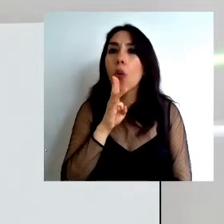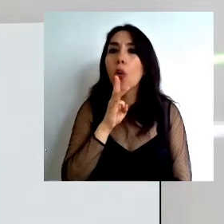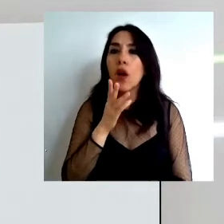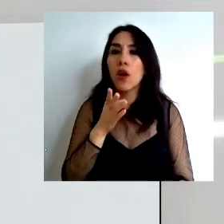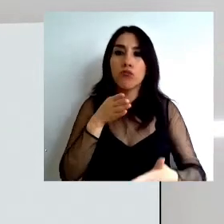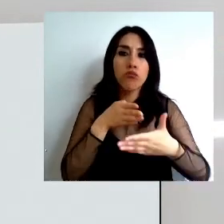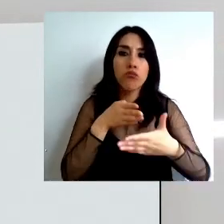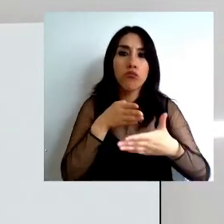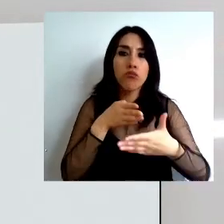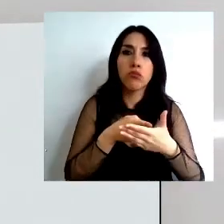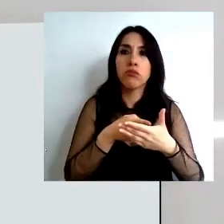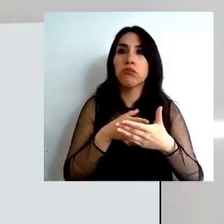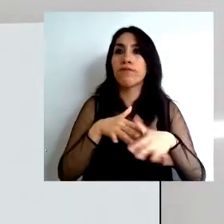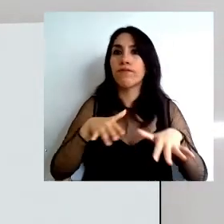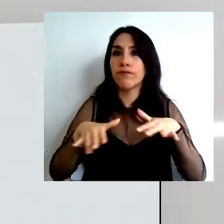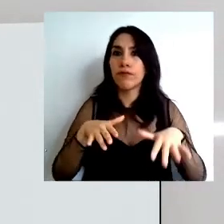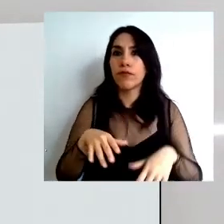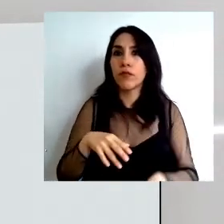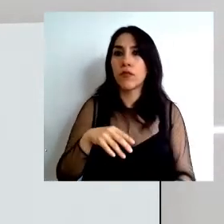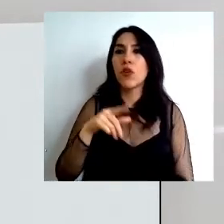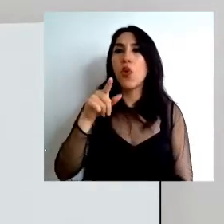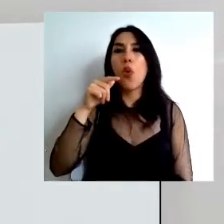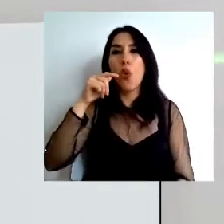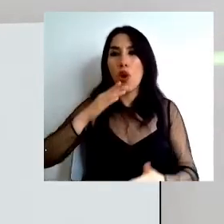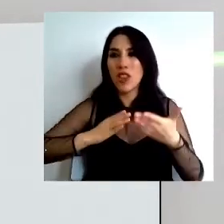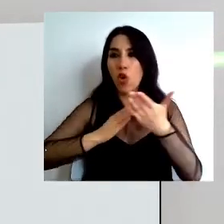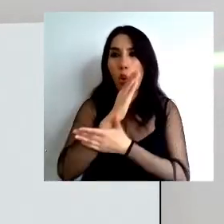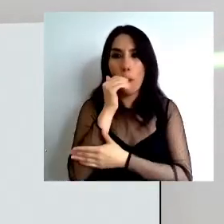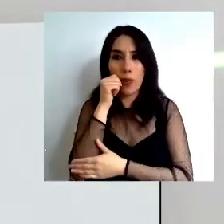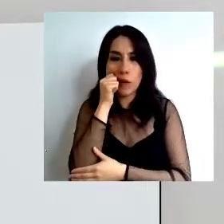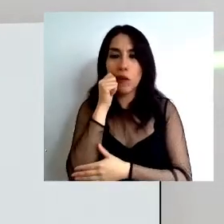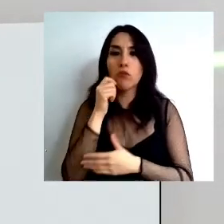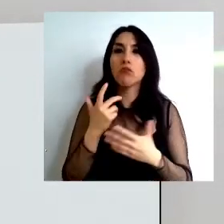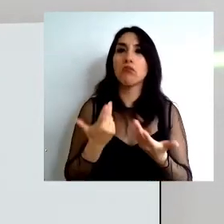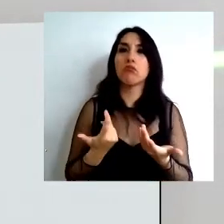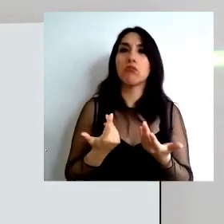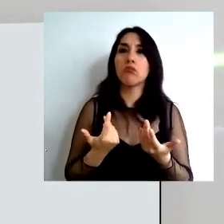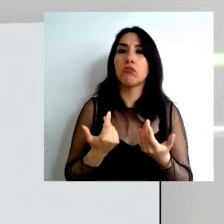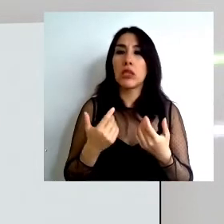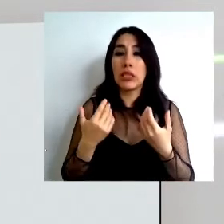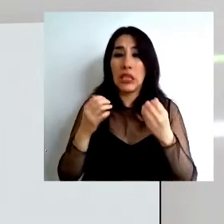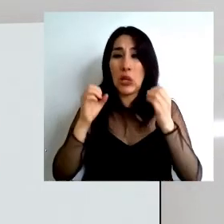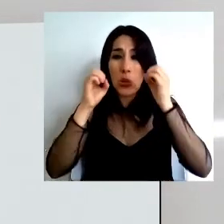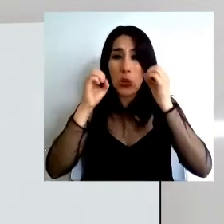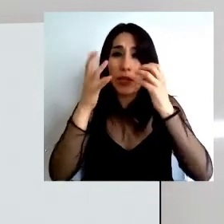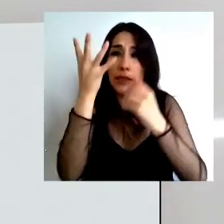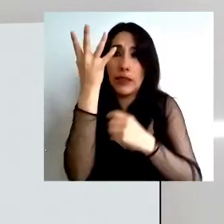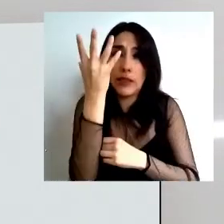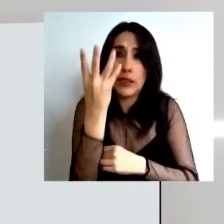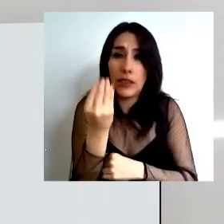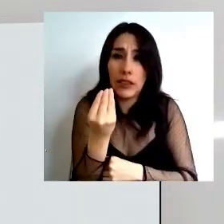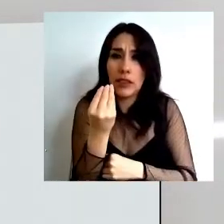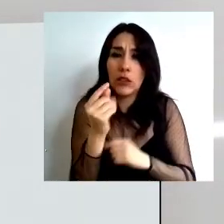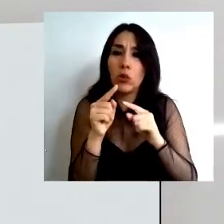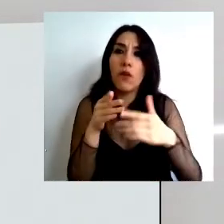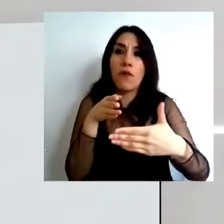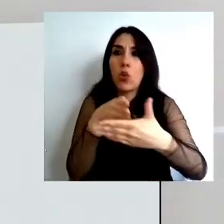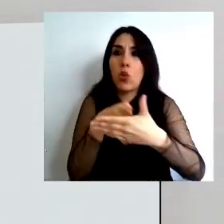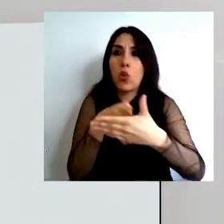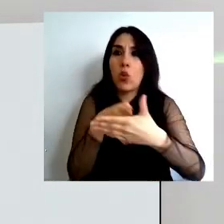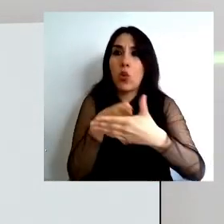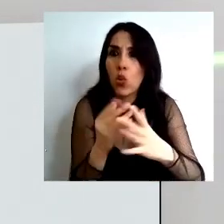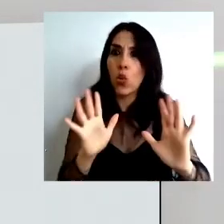also to train others. And now the next step is to support people with digital tools so